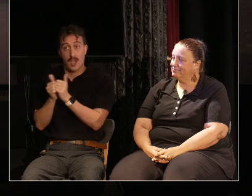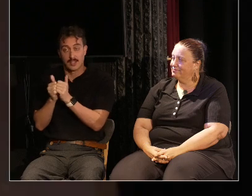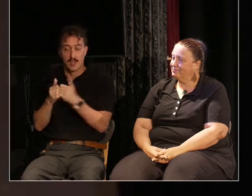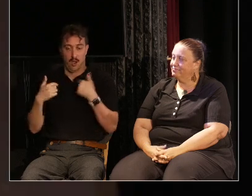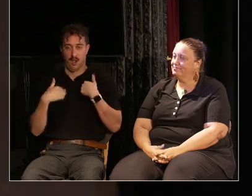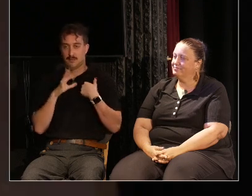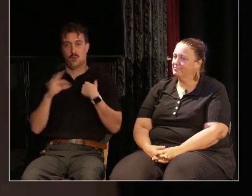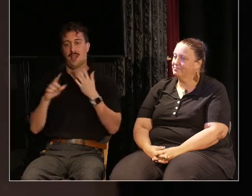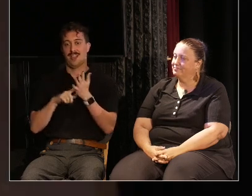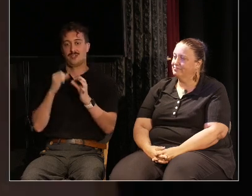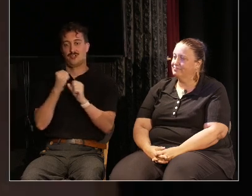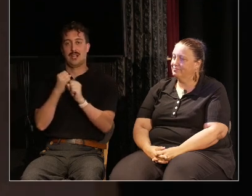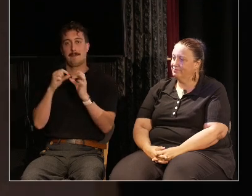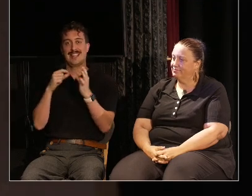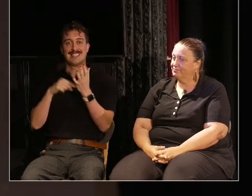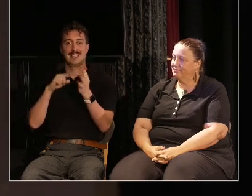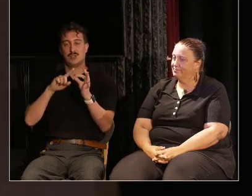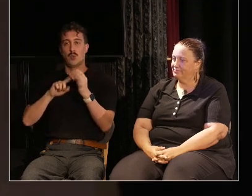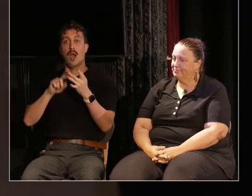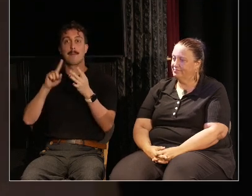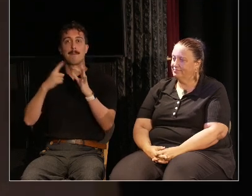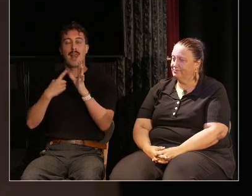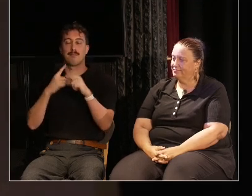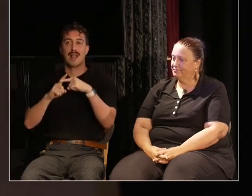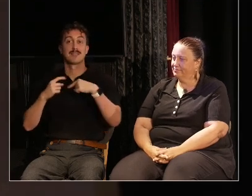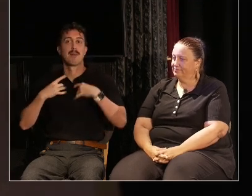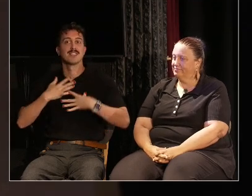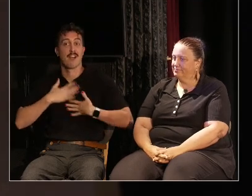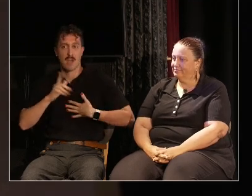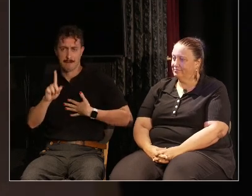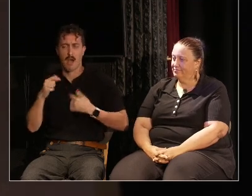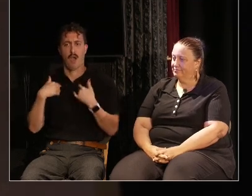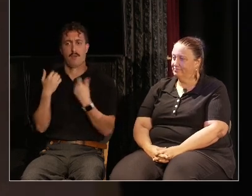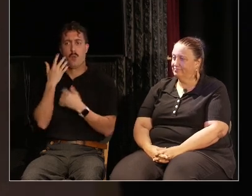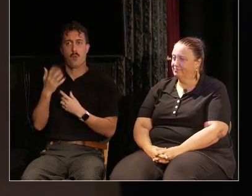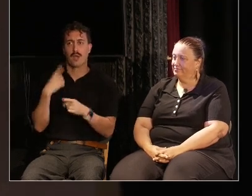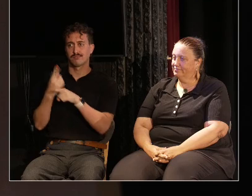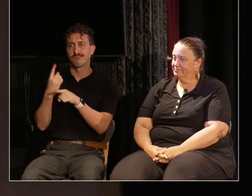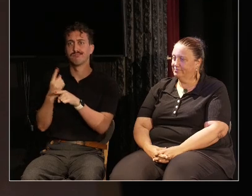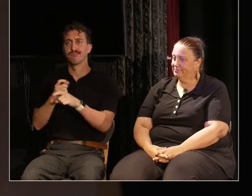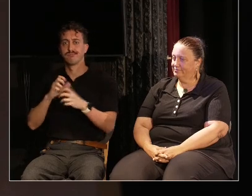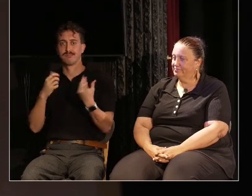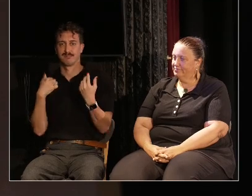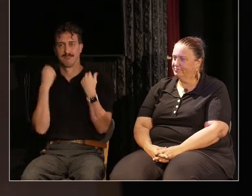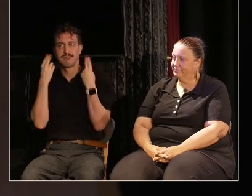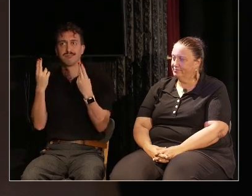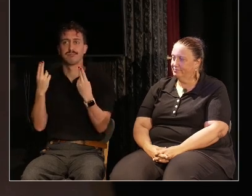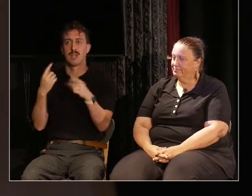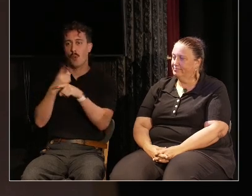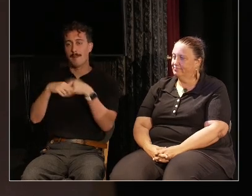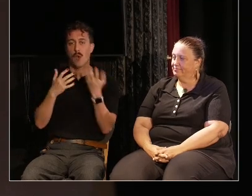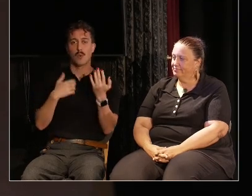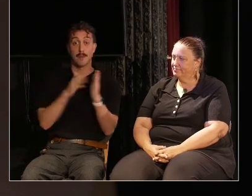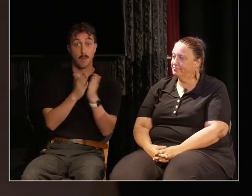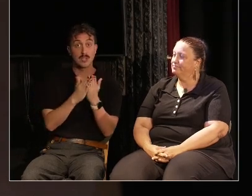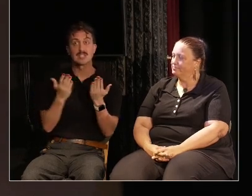very proud to be an ally and a public ally, particularly on speaking out on things like the books and the story time and things like that. It's really,